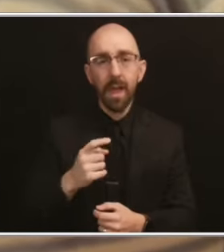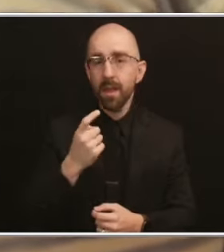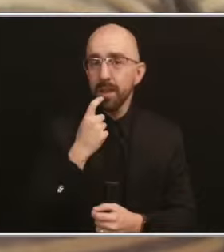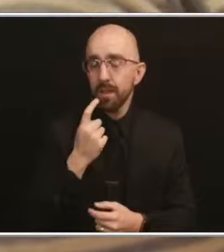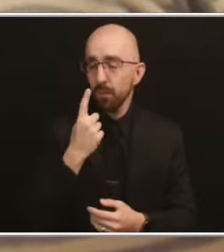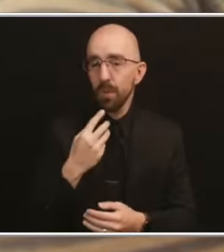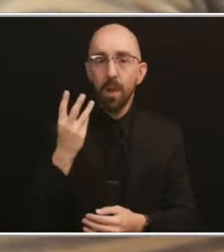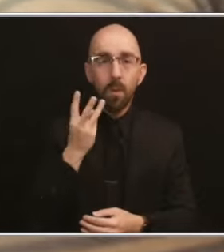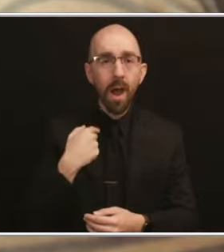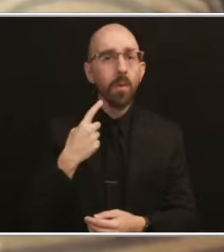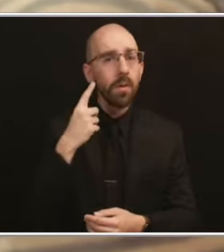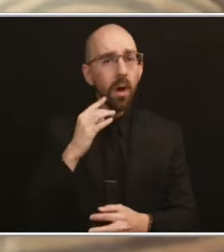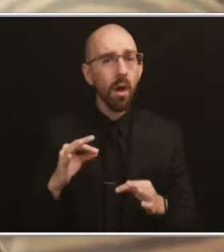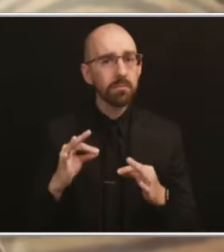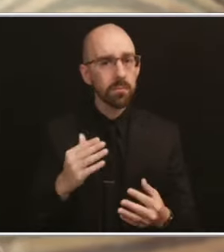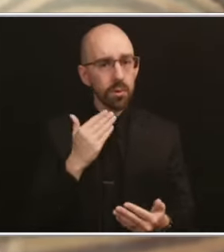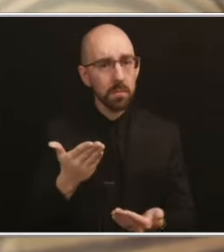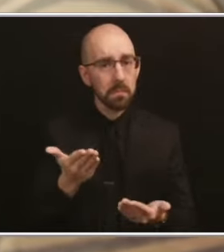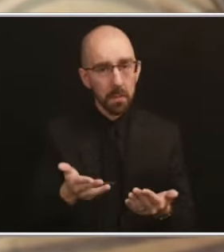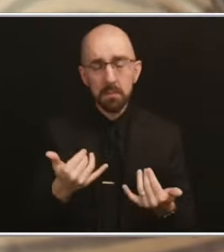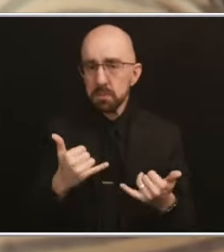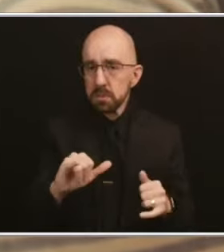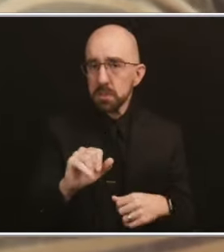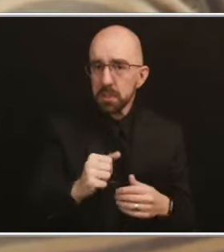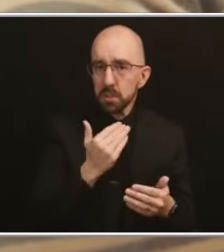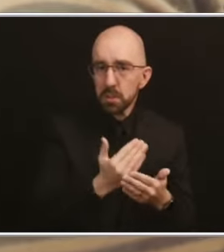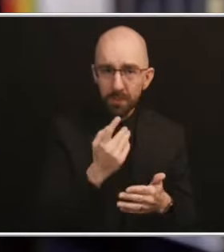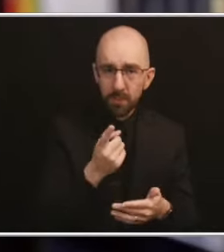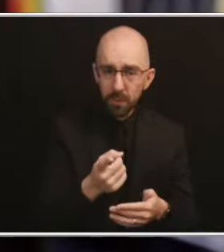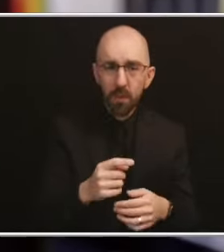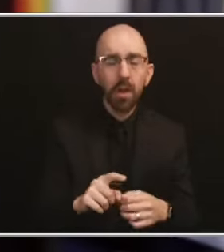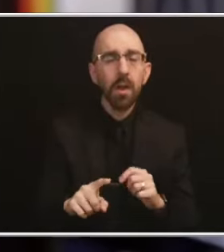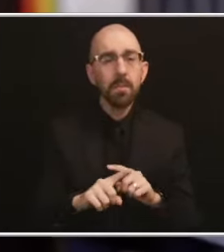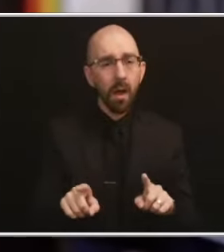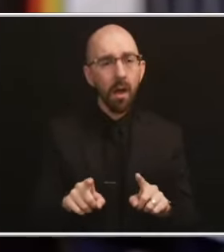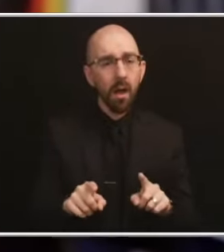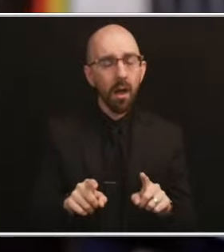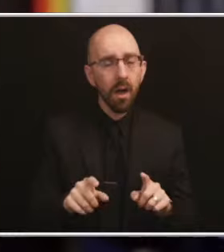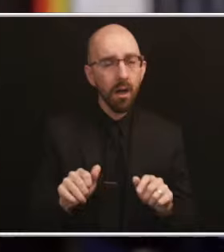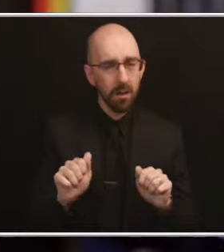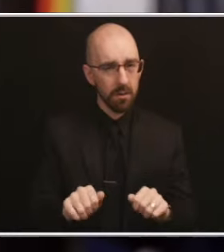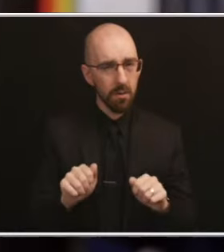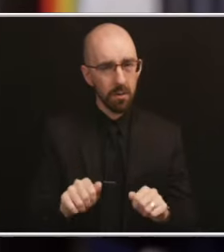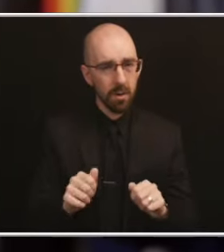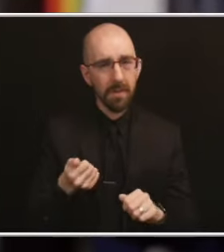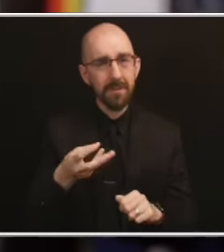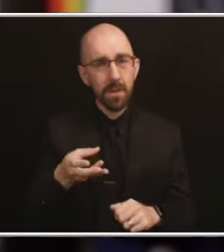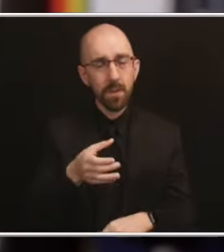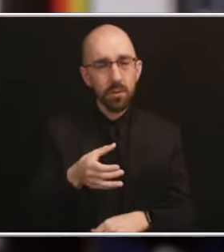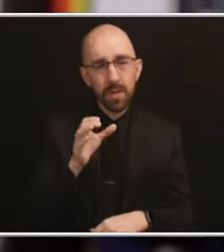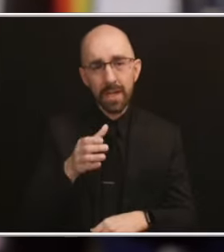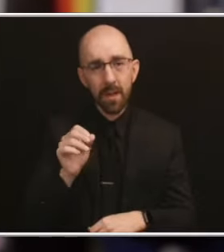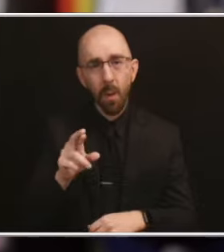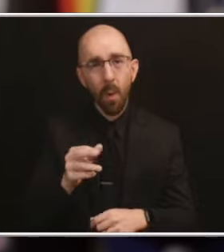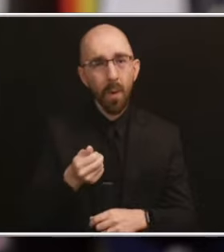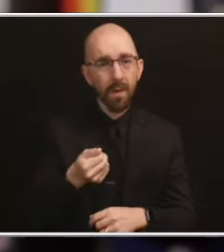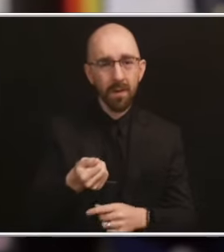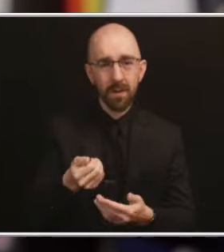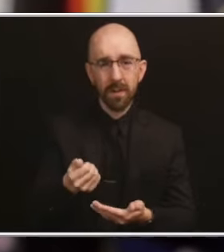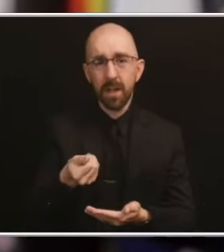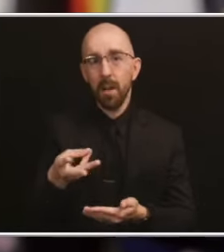could be good for you, and maybe in some ways it still is. But could a few drinks, or even a couple of drinks every day,